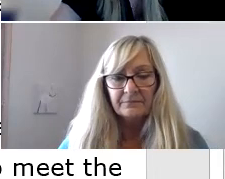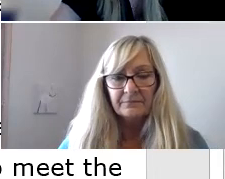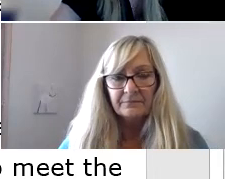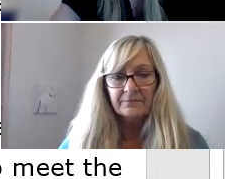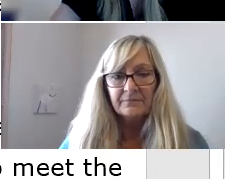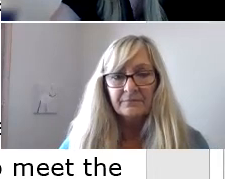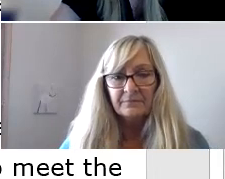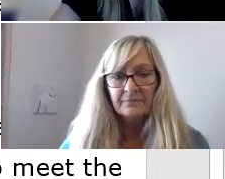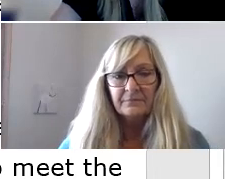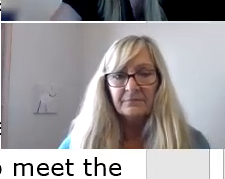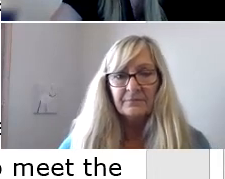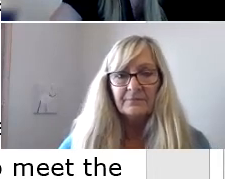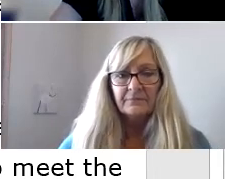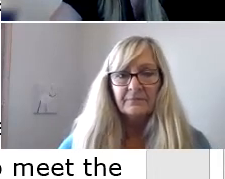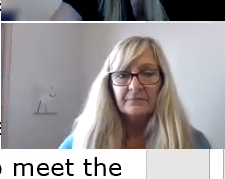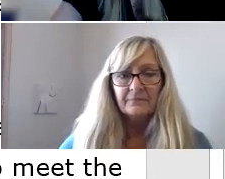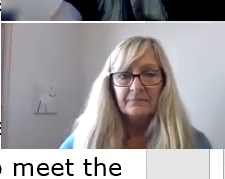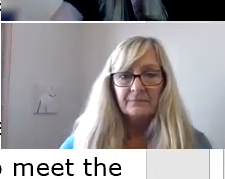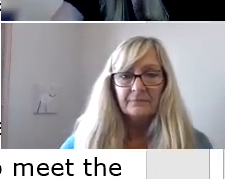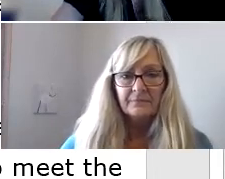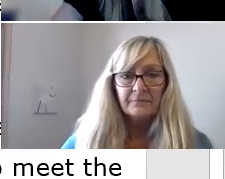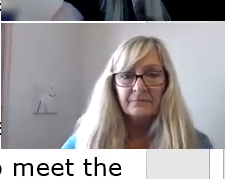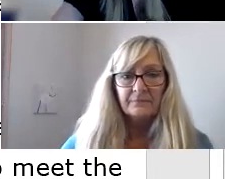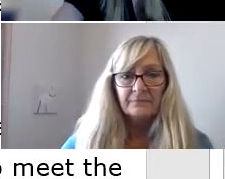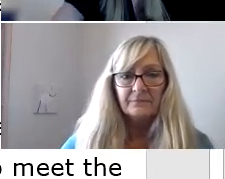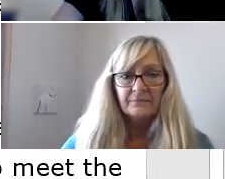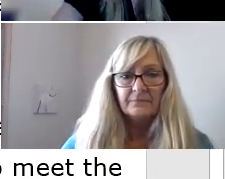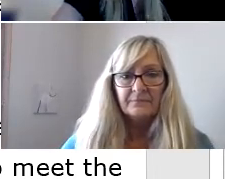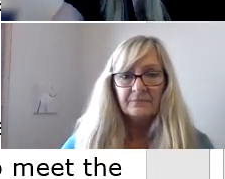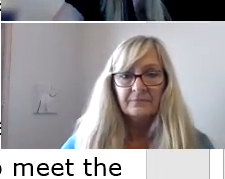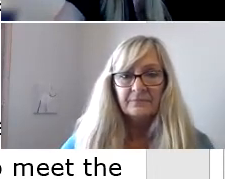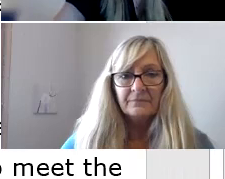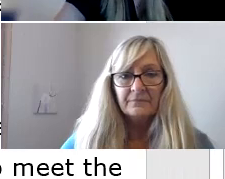under immunized. We won't have a choice. Yeah.